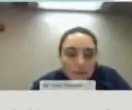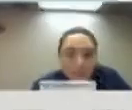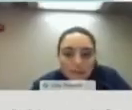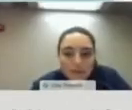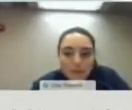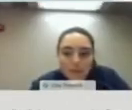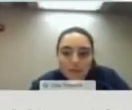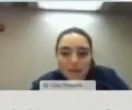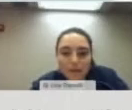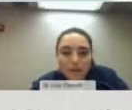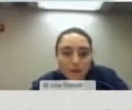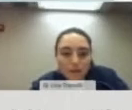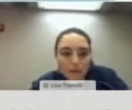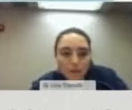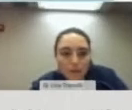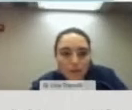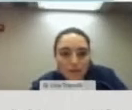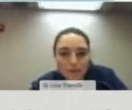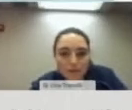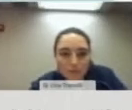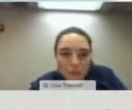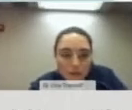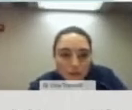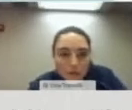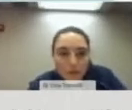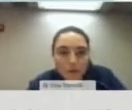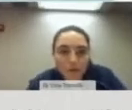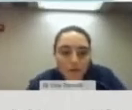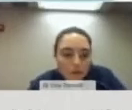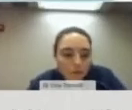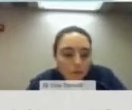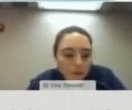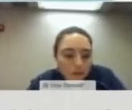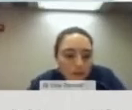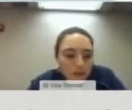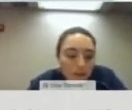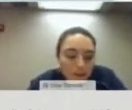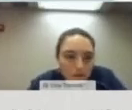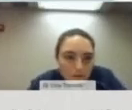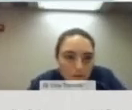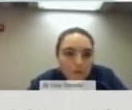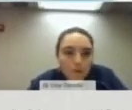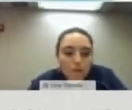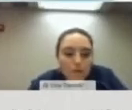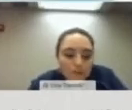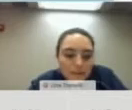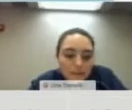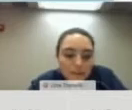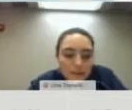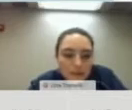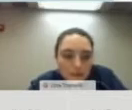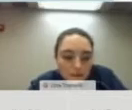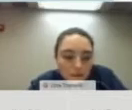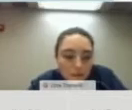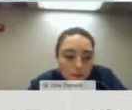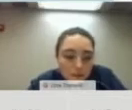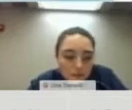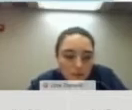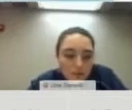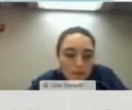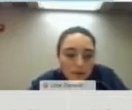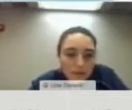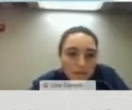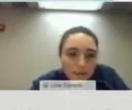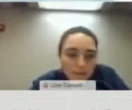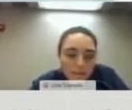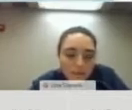of parking on a dead-end street. But however, this is a transit-accessible development located right next to Wood Island Station. This